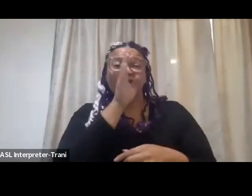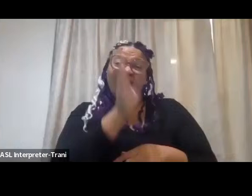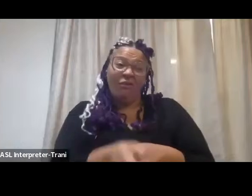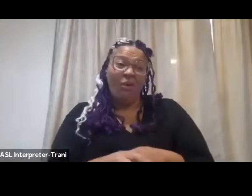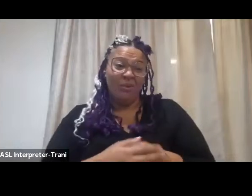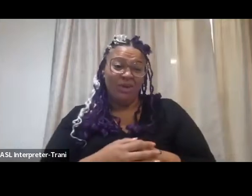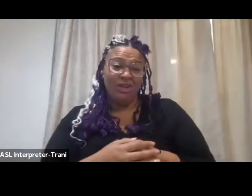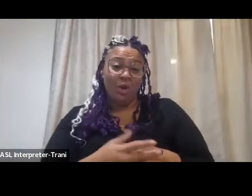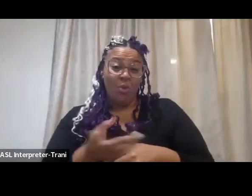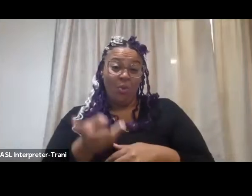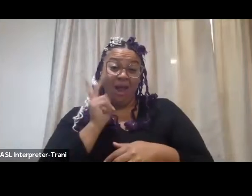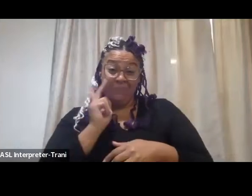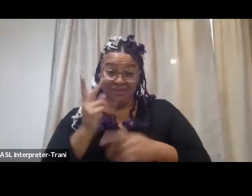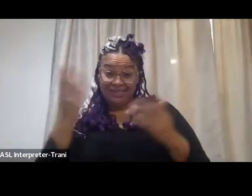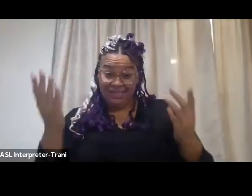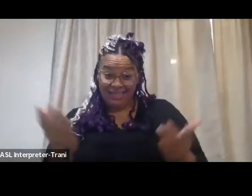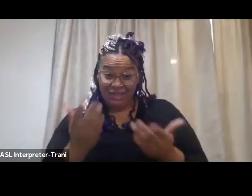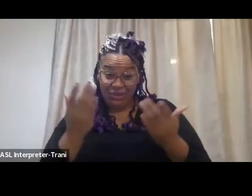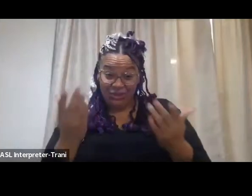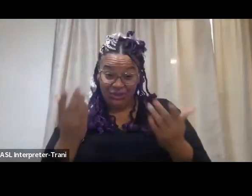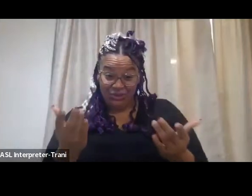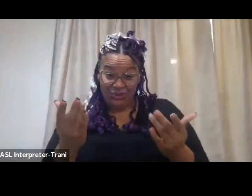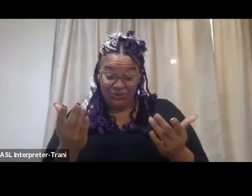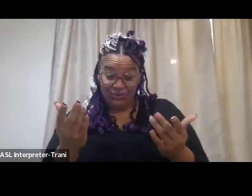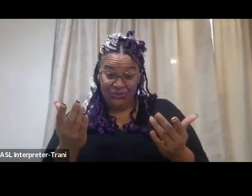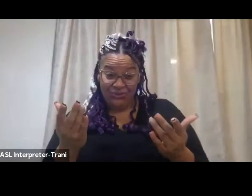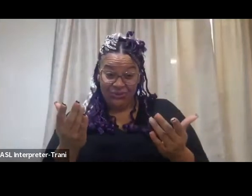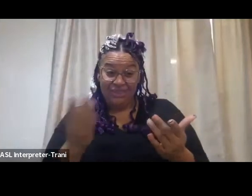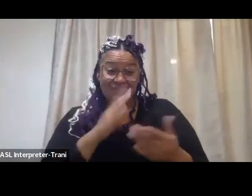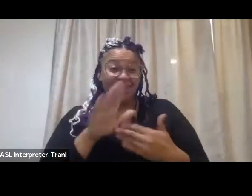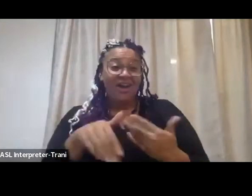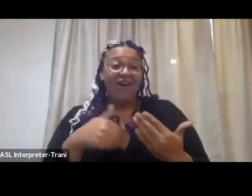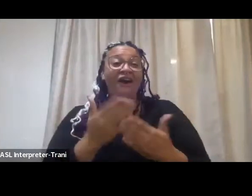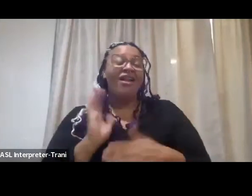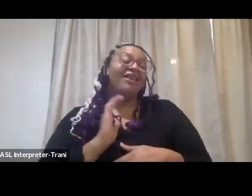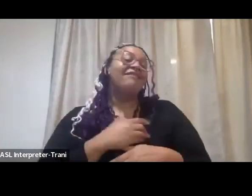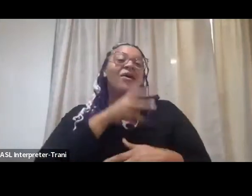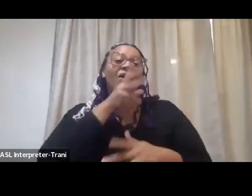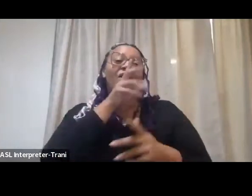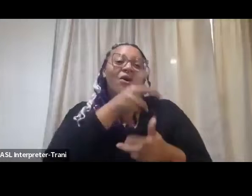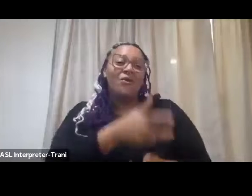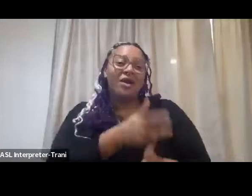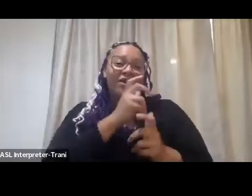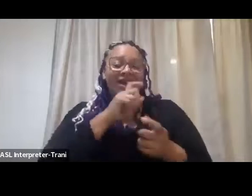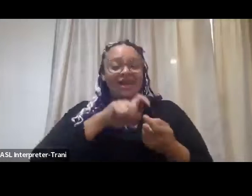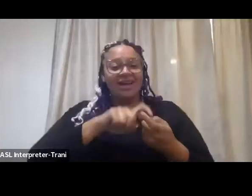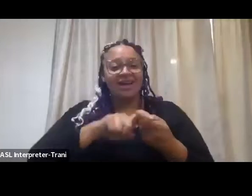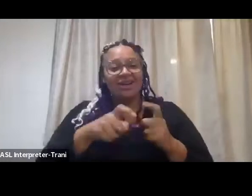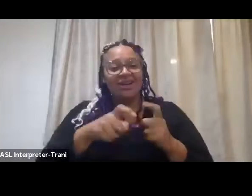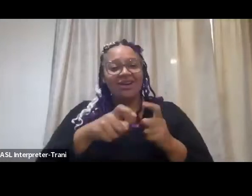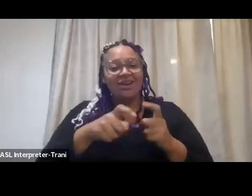What I'm seeing here is all of our Aquarian friends, you're building the